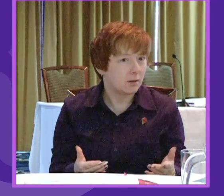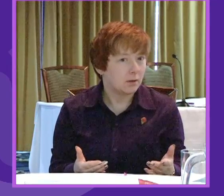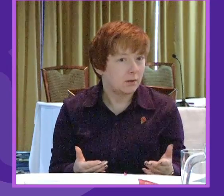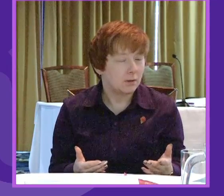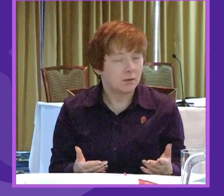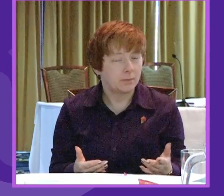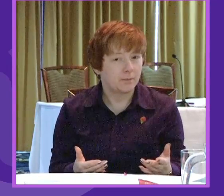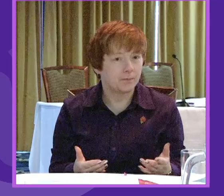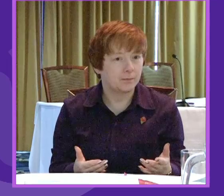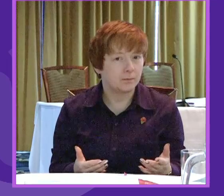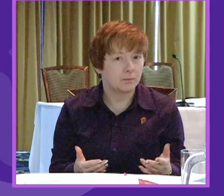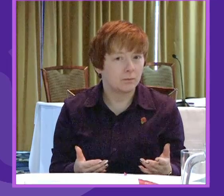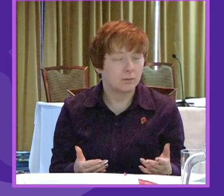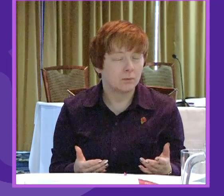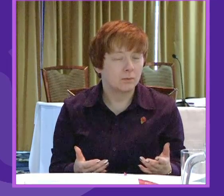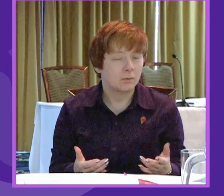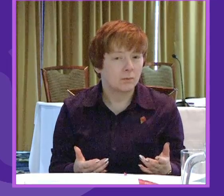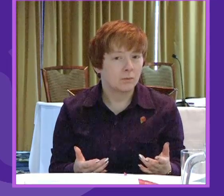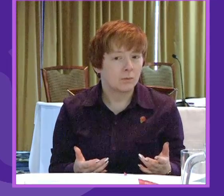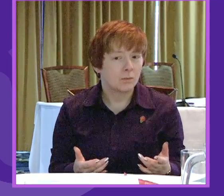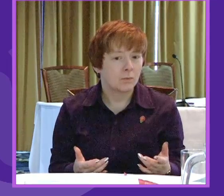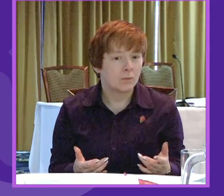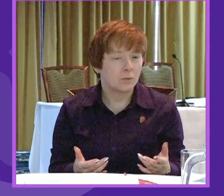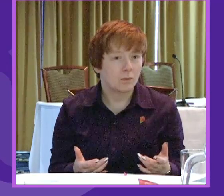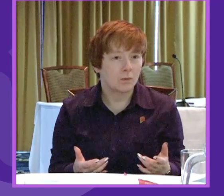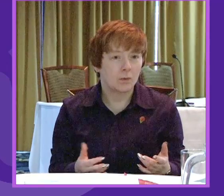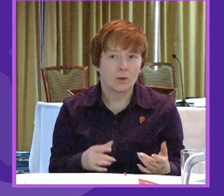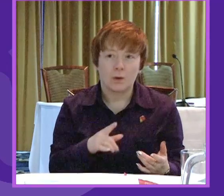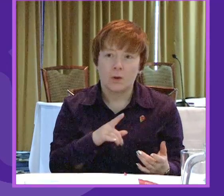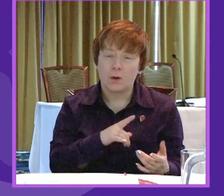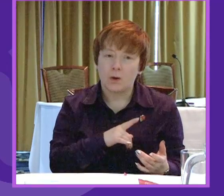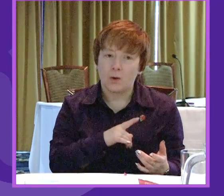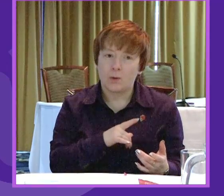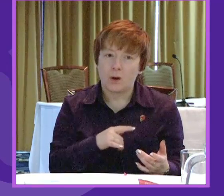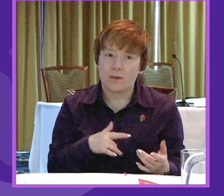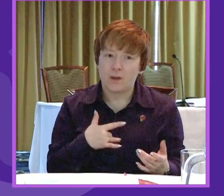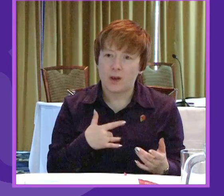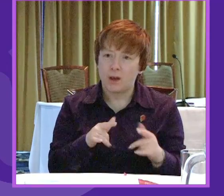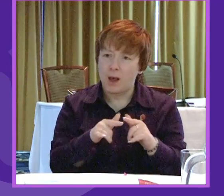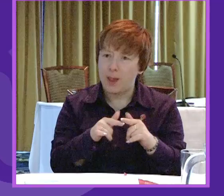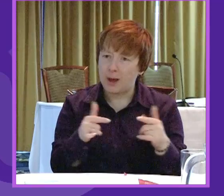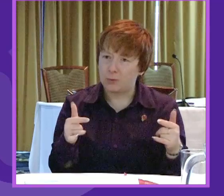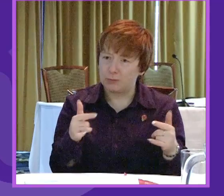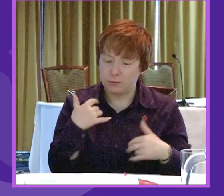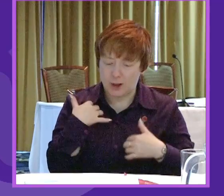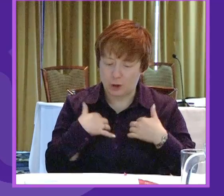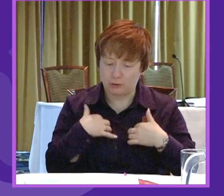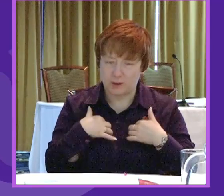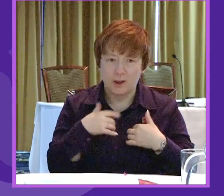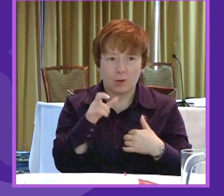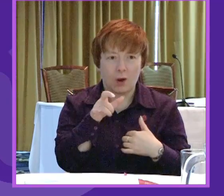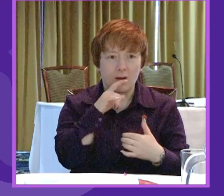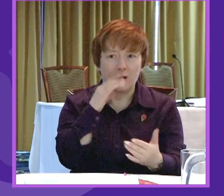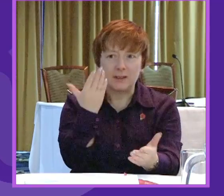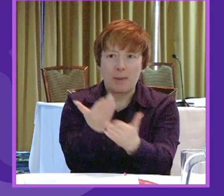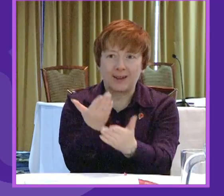see, where we still use a language of, I was just saying it before, I think the word demand always